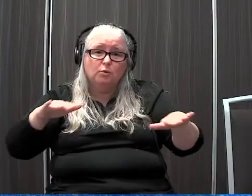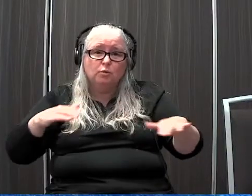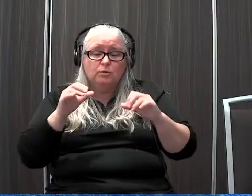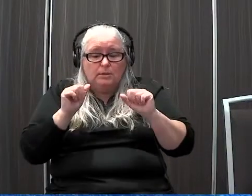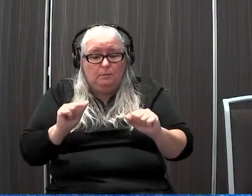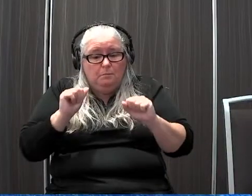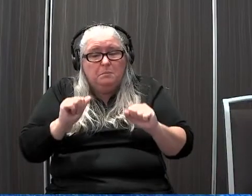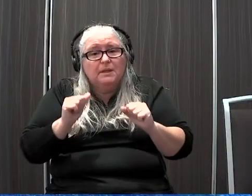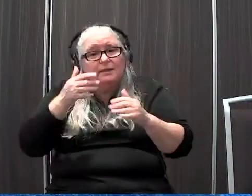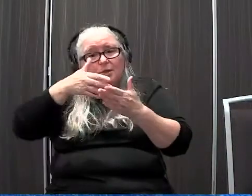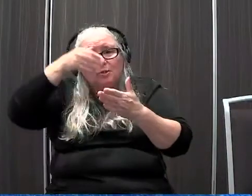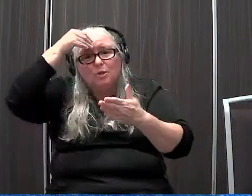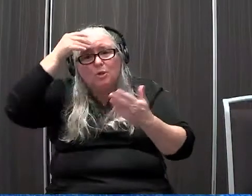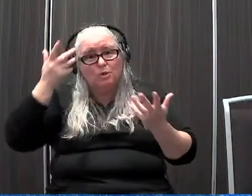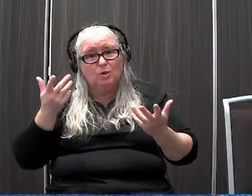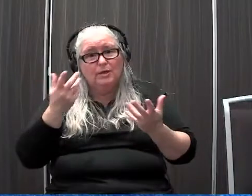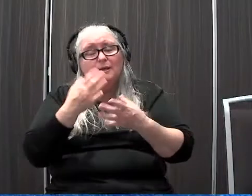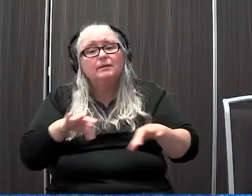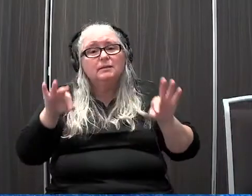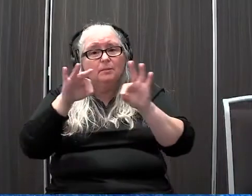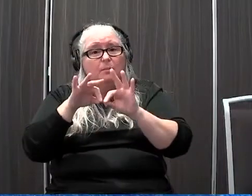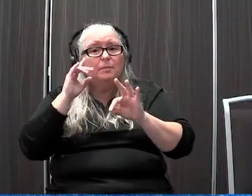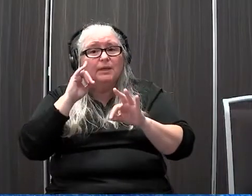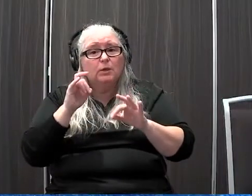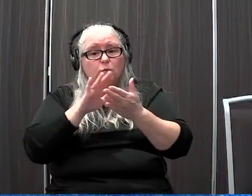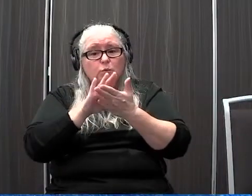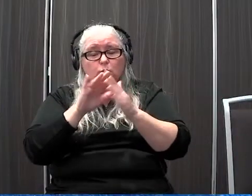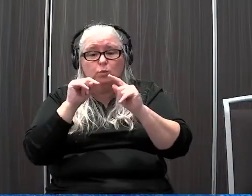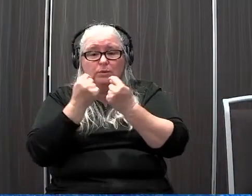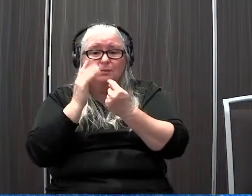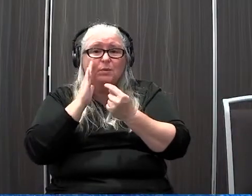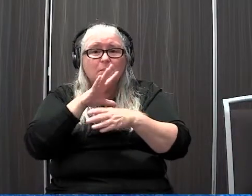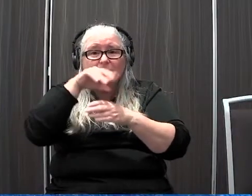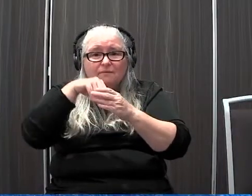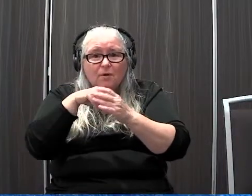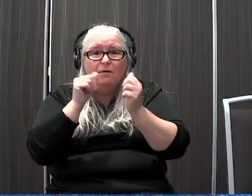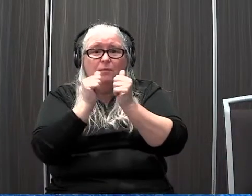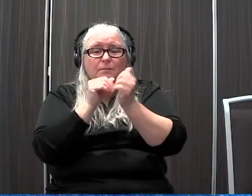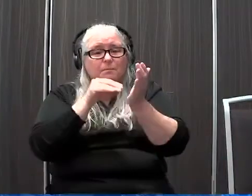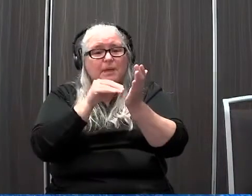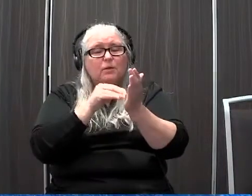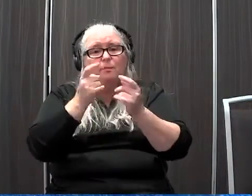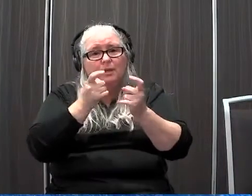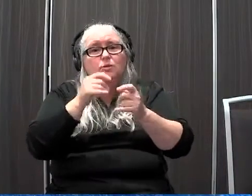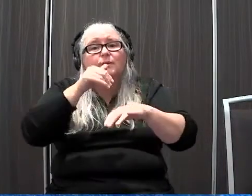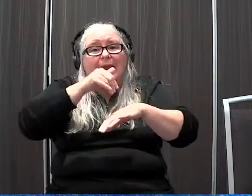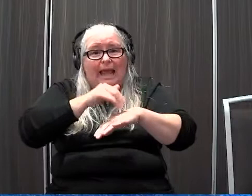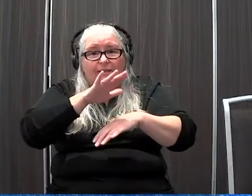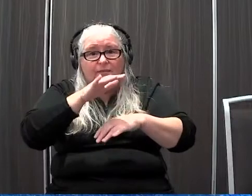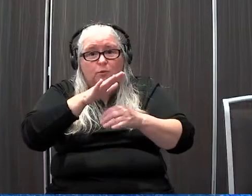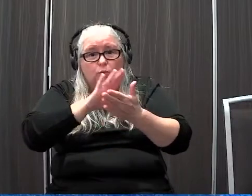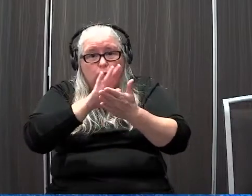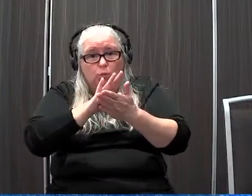It's really important because school teams are likely going to be involved in medical management at school. So they really need to know what